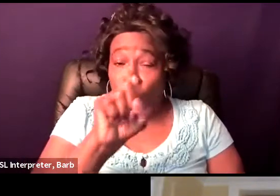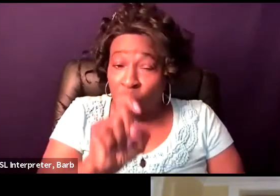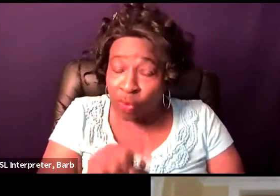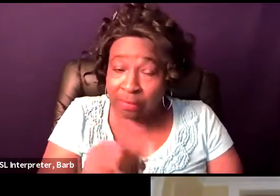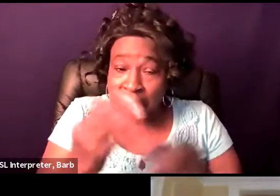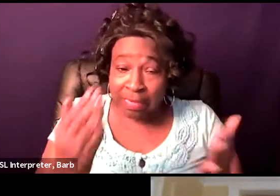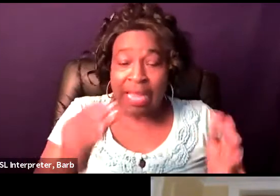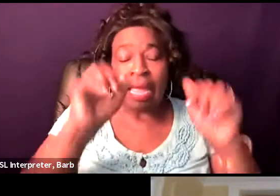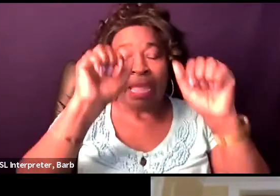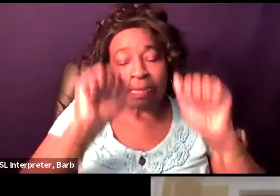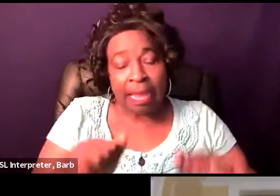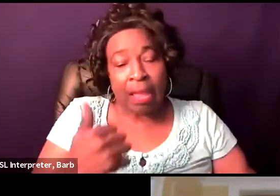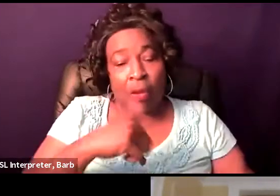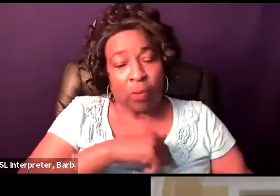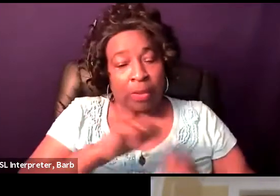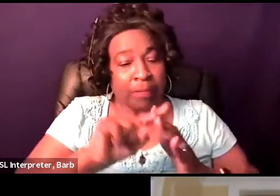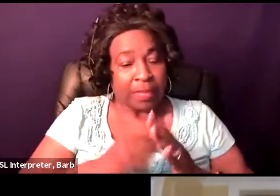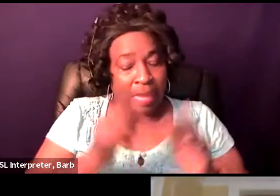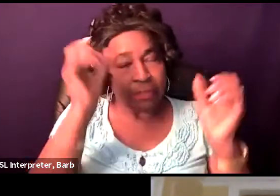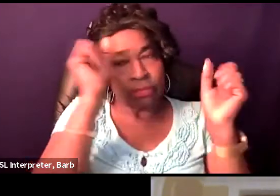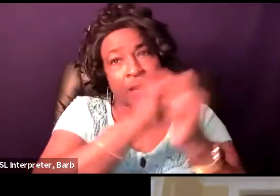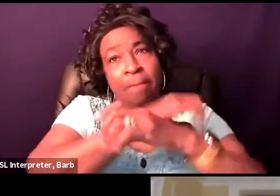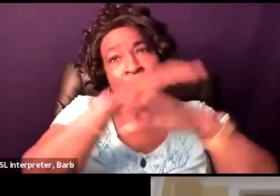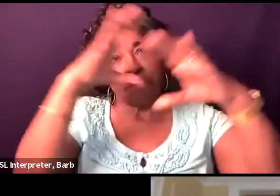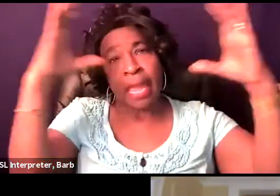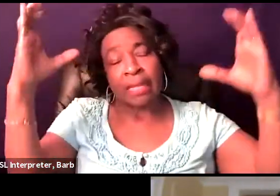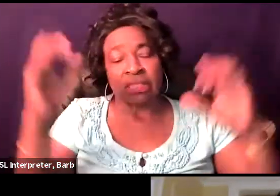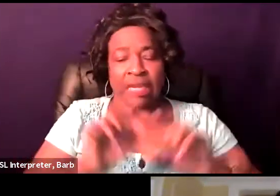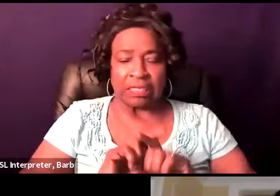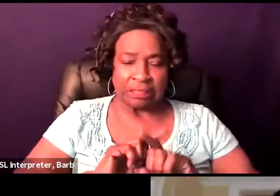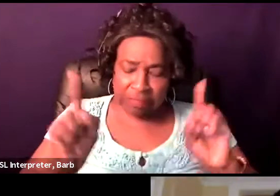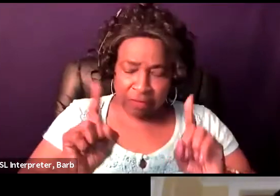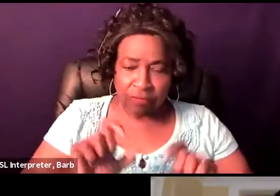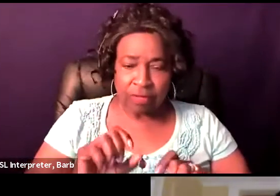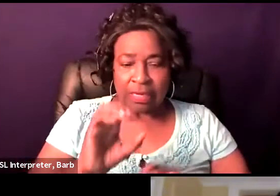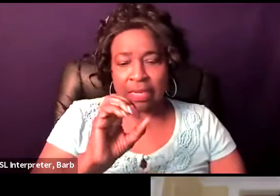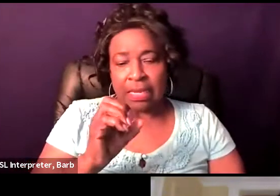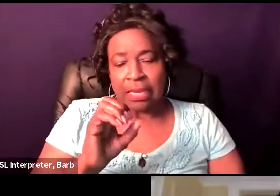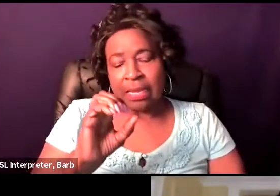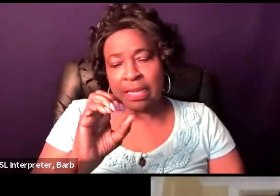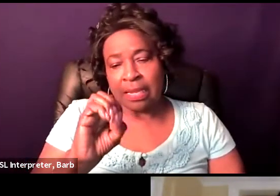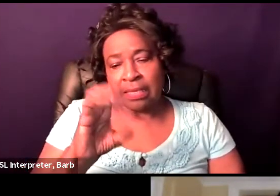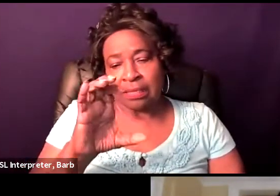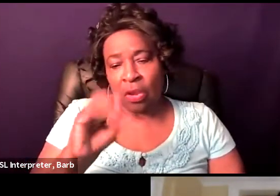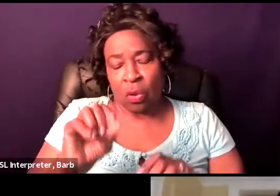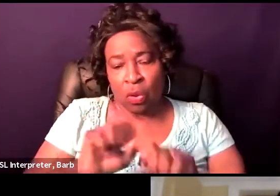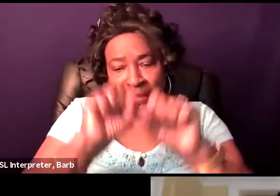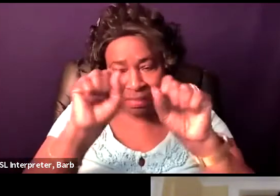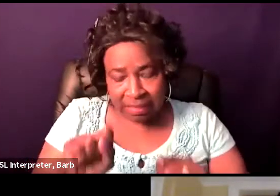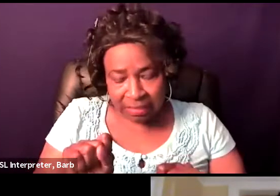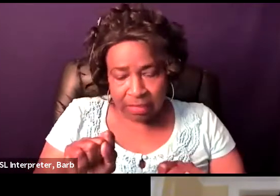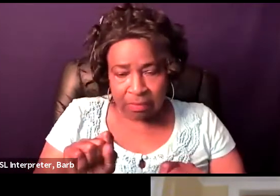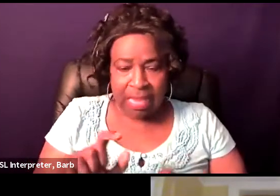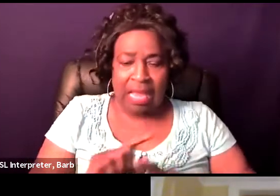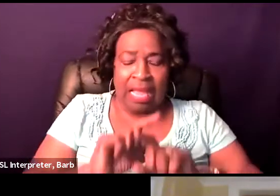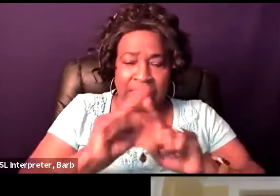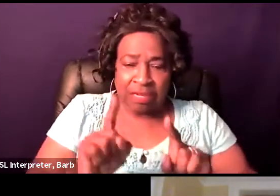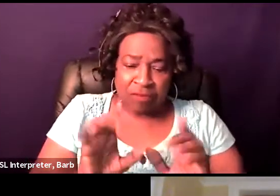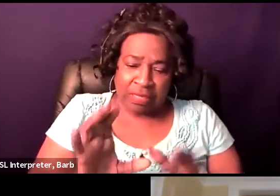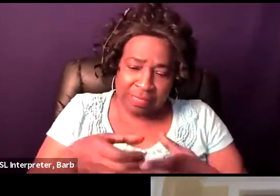to imagine a different ecosystem, a different set of economic and